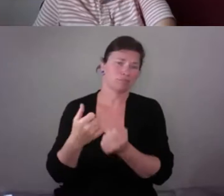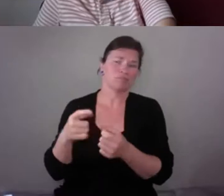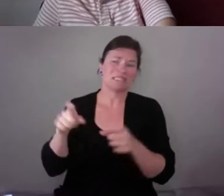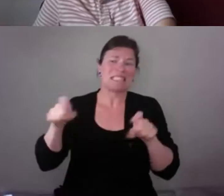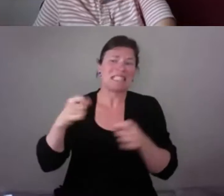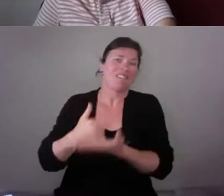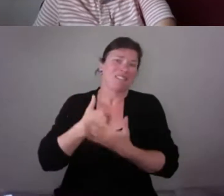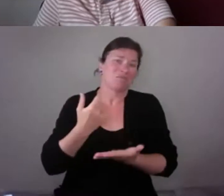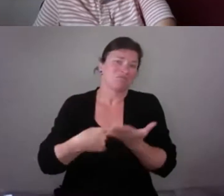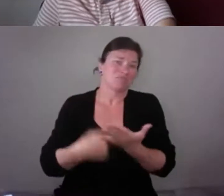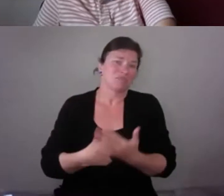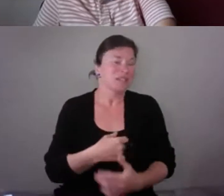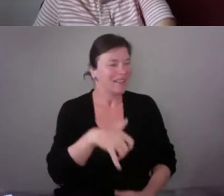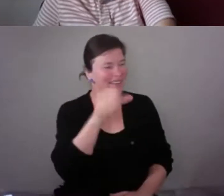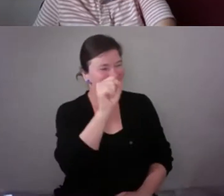Yeah.